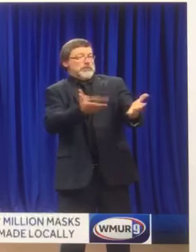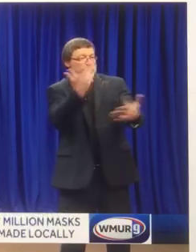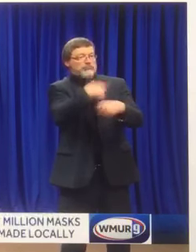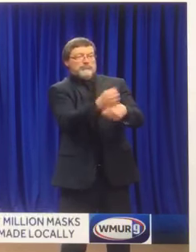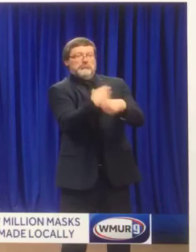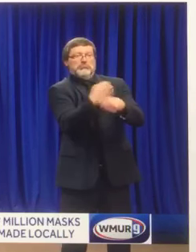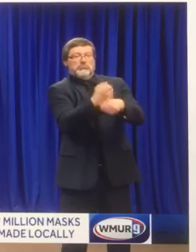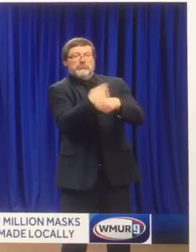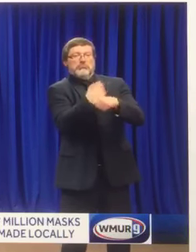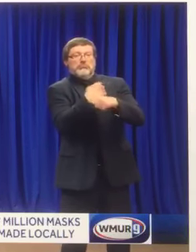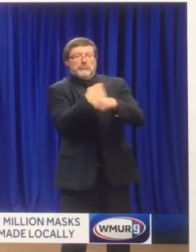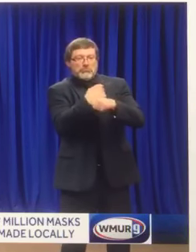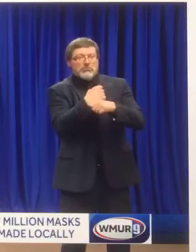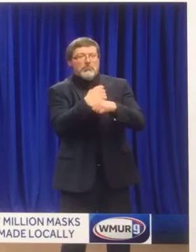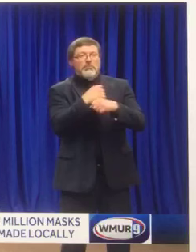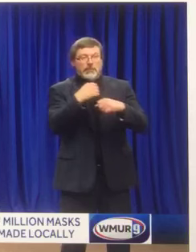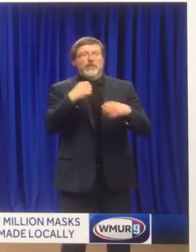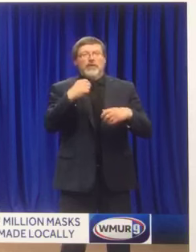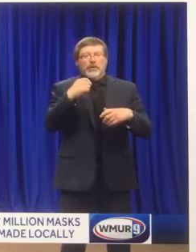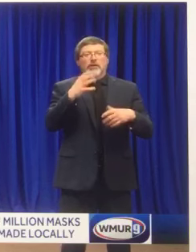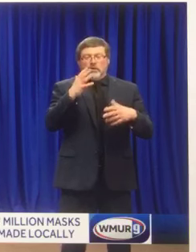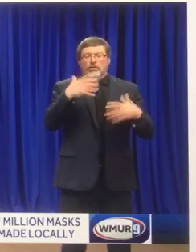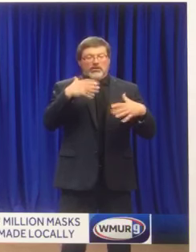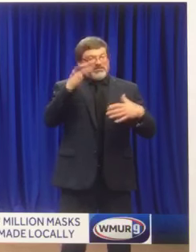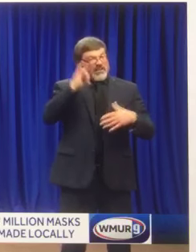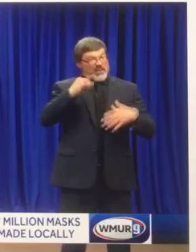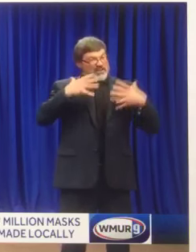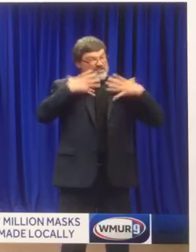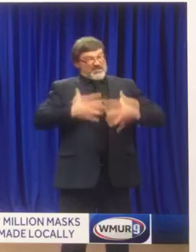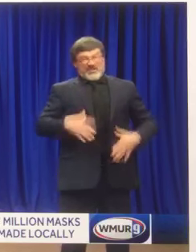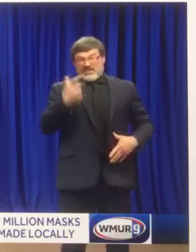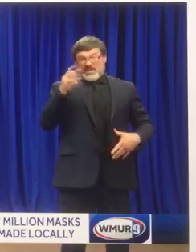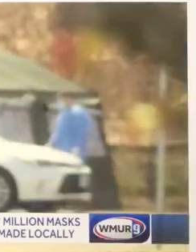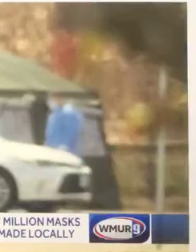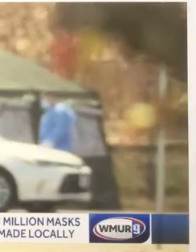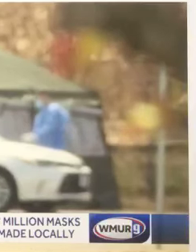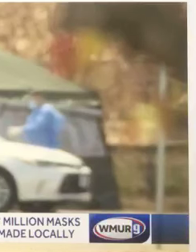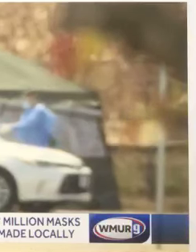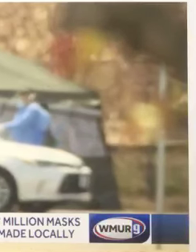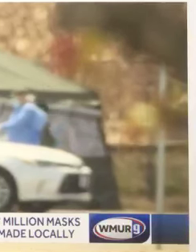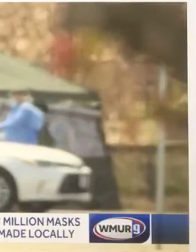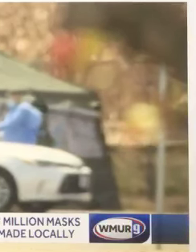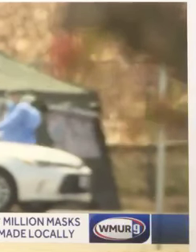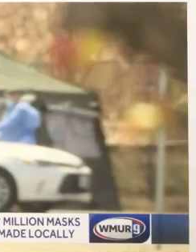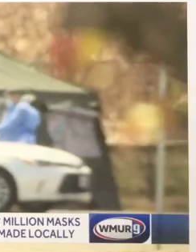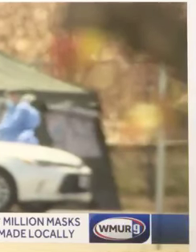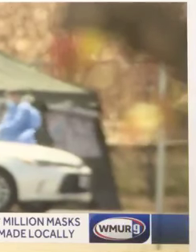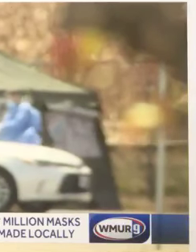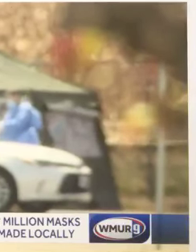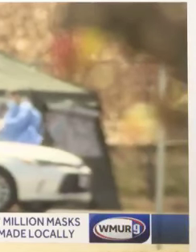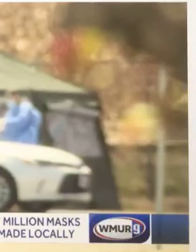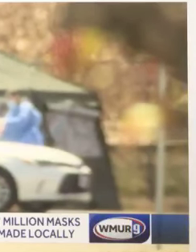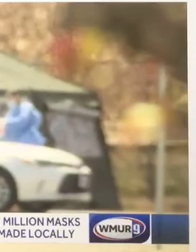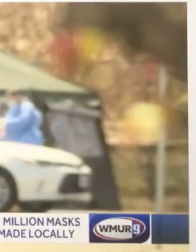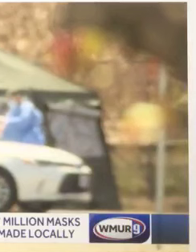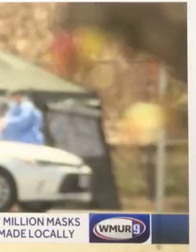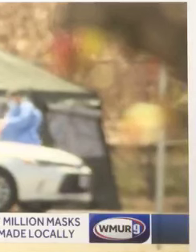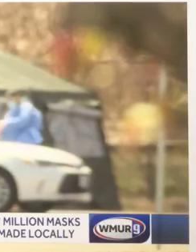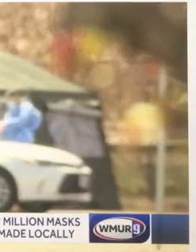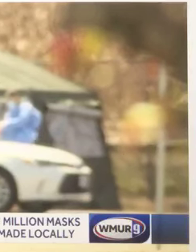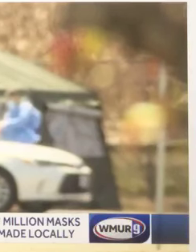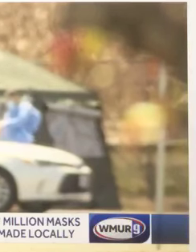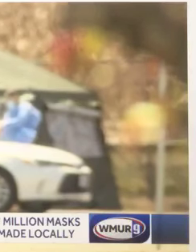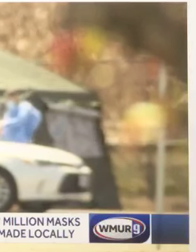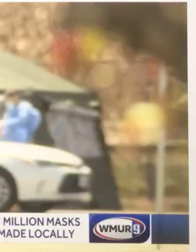one of the toughest things to secure in terms of PPE. It's a very high-need item. The state is still trying to boost its daily COVID-19